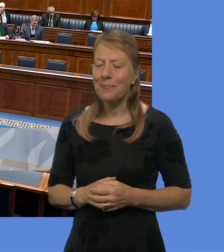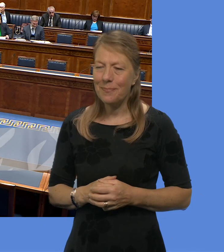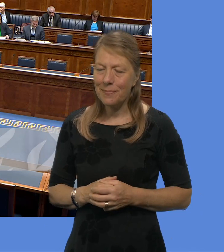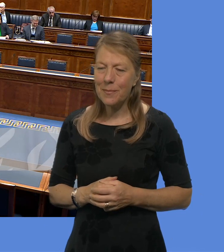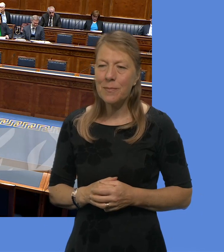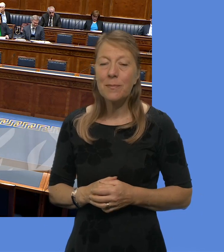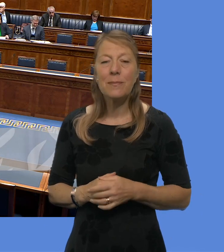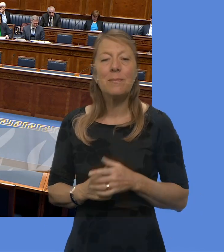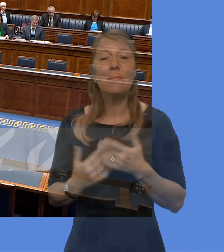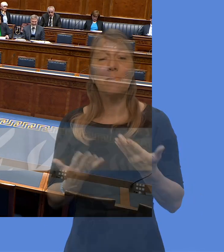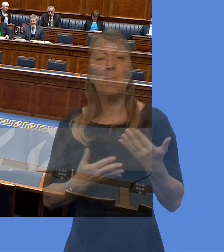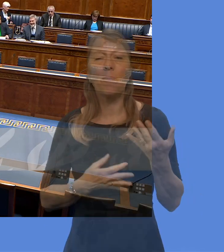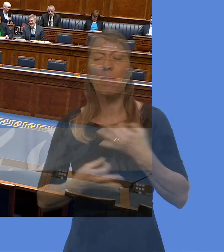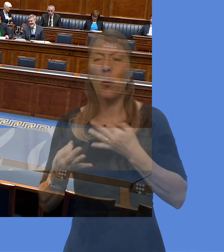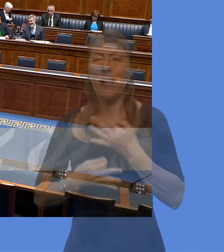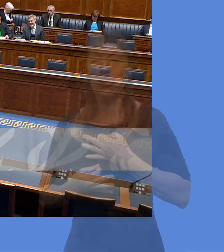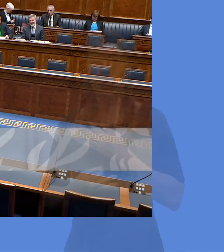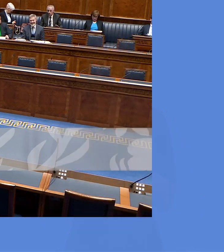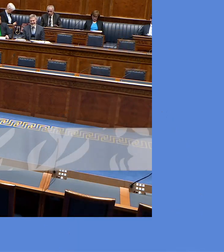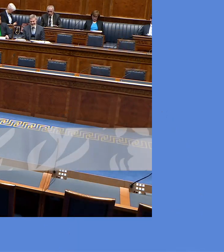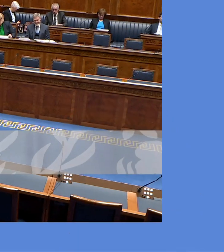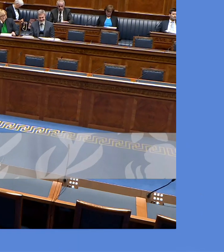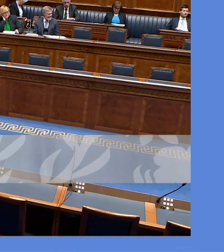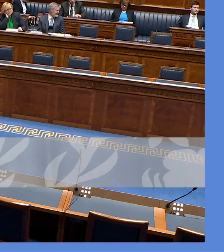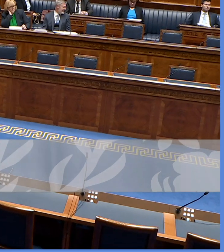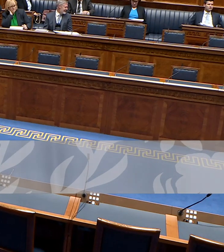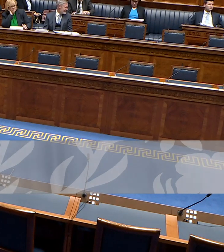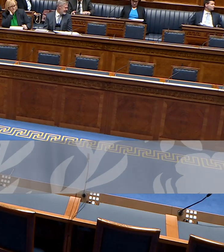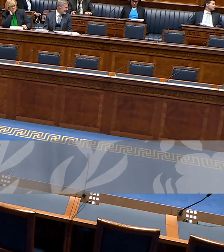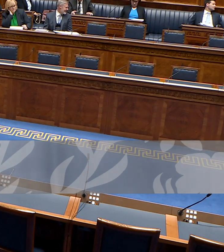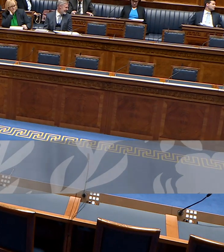members. I'm surprised people are asking. We now move to questions for Minister.